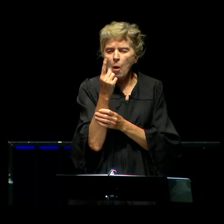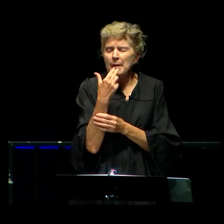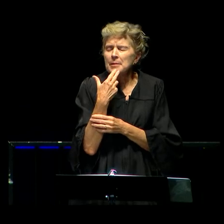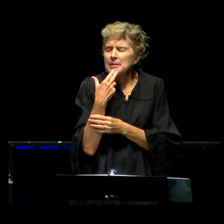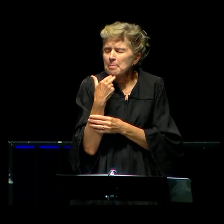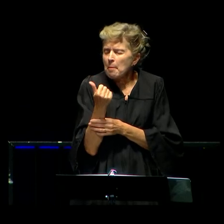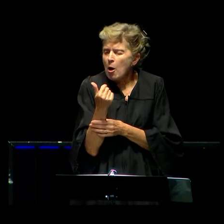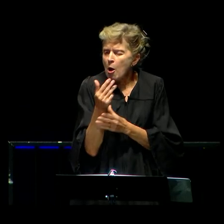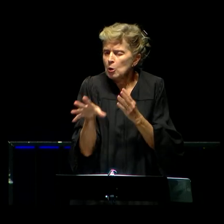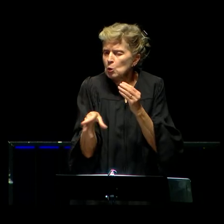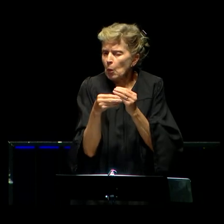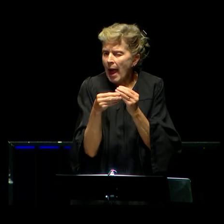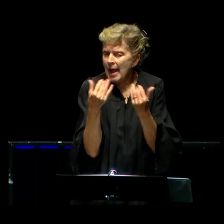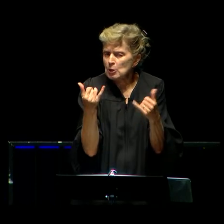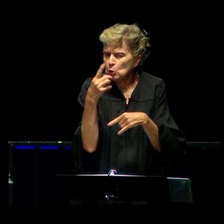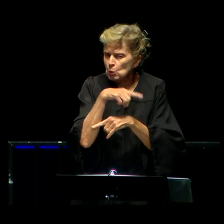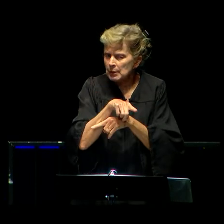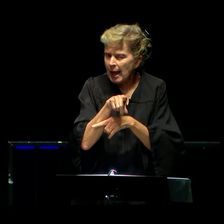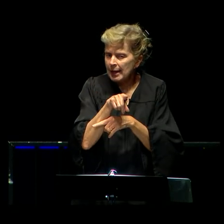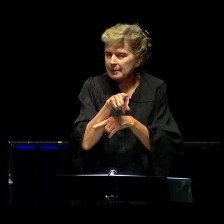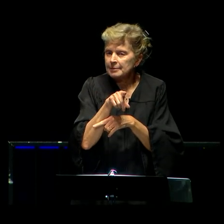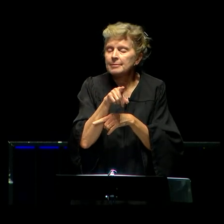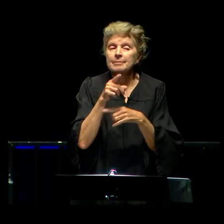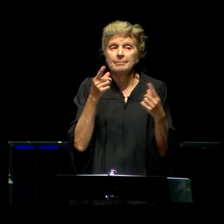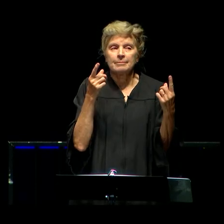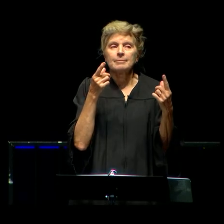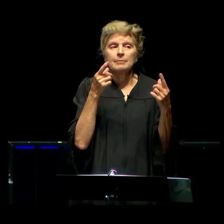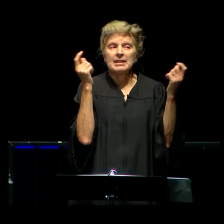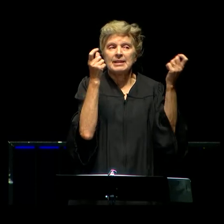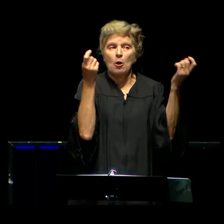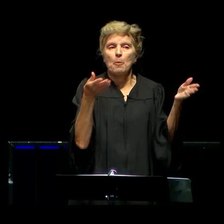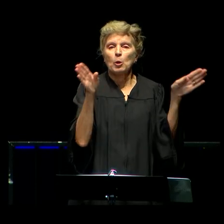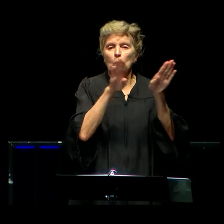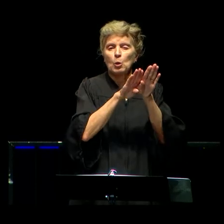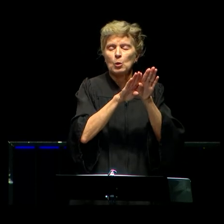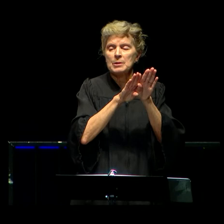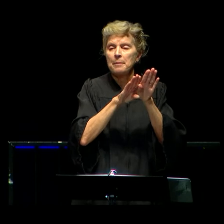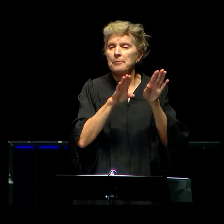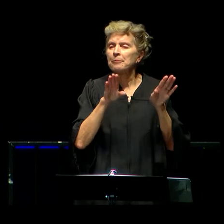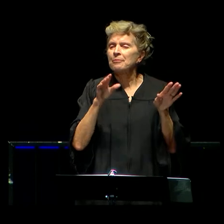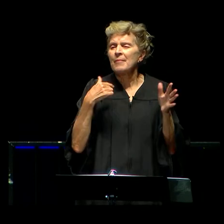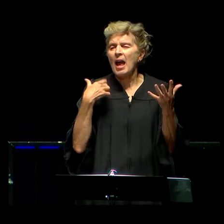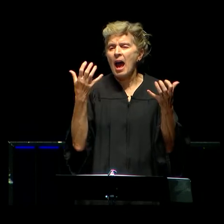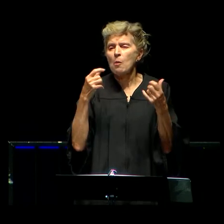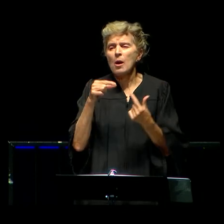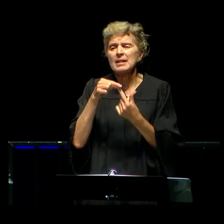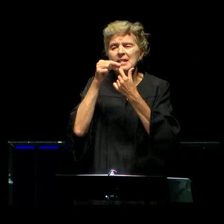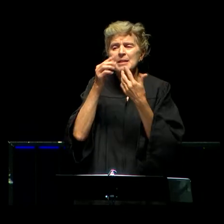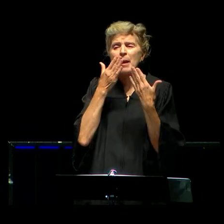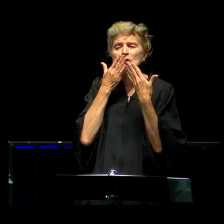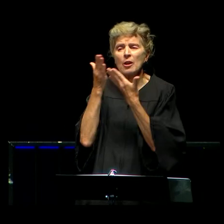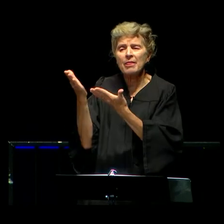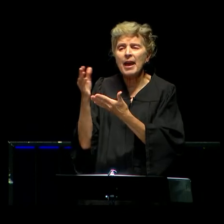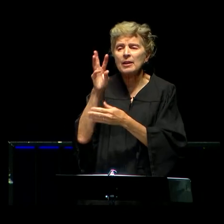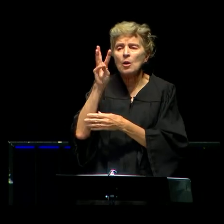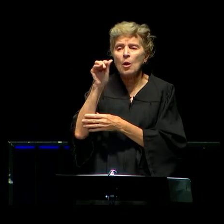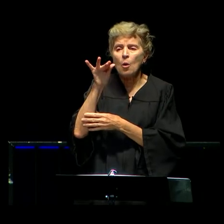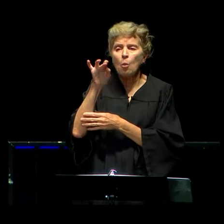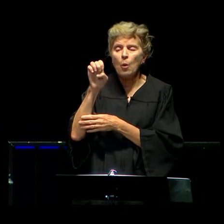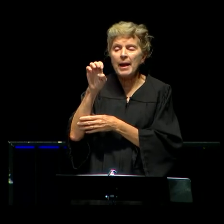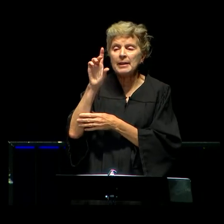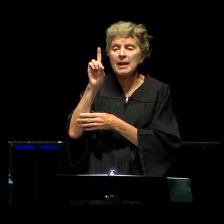to add today as we conclude the ceremony. I'd like to give a special thank you to Wayne